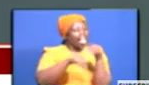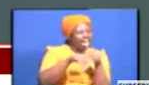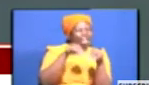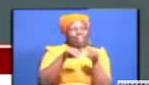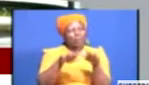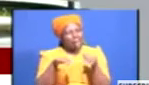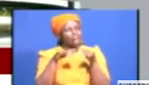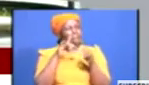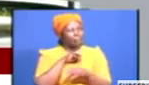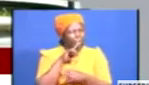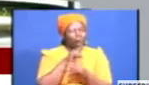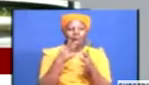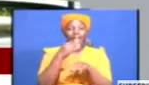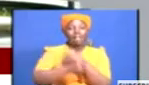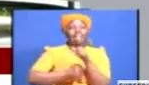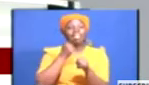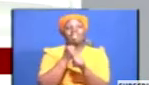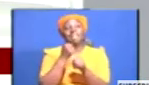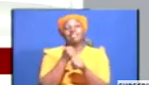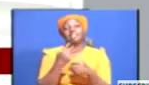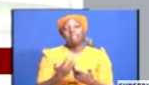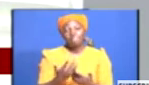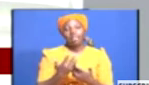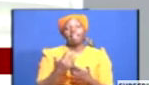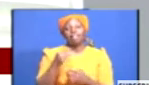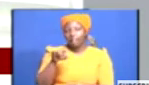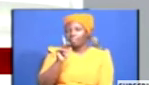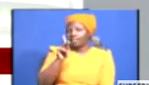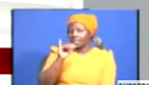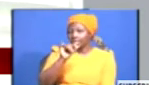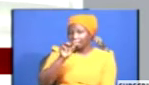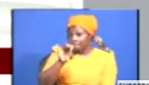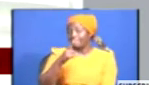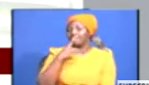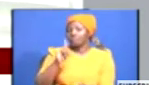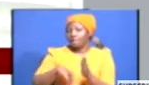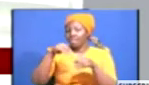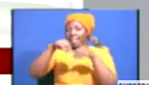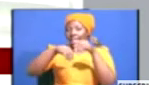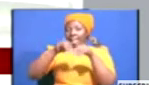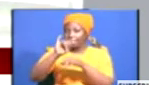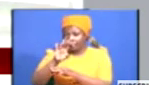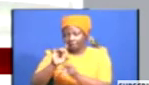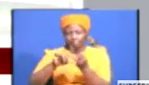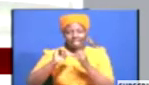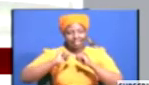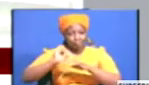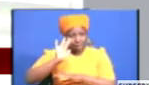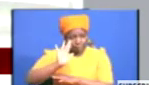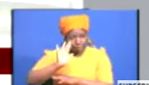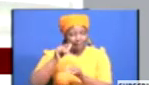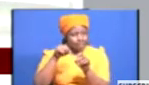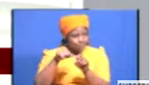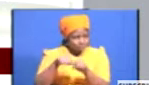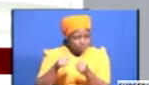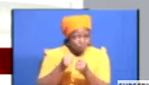for years, let me say. Kigame holds that the electoral body and its chairman Wafula Chebukati violated his political and human